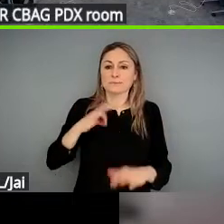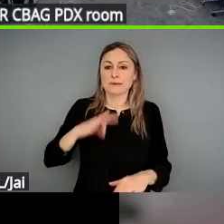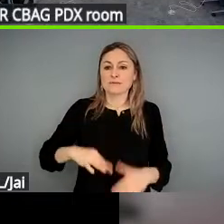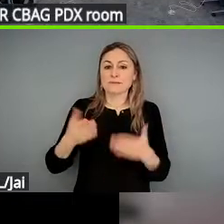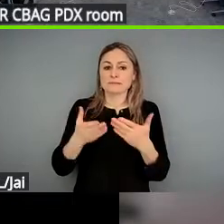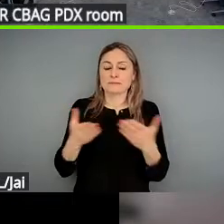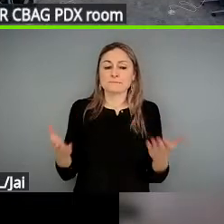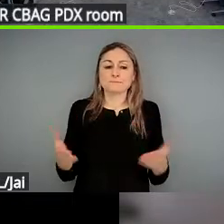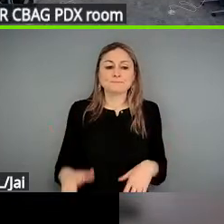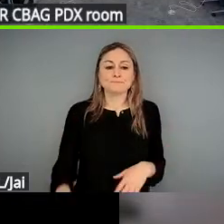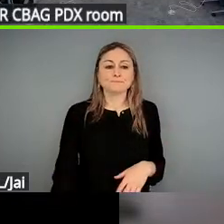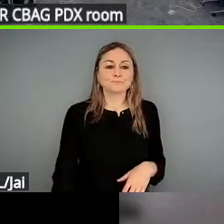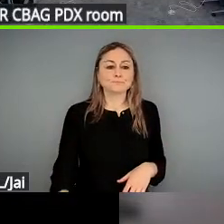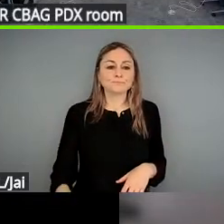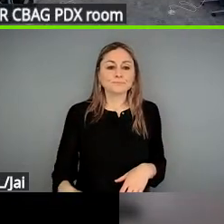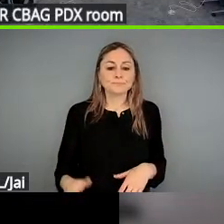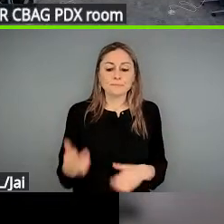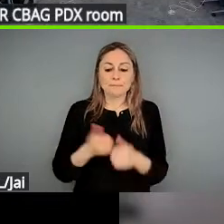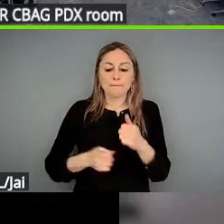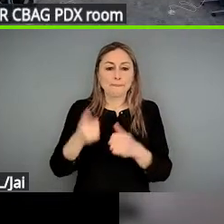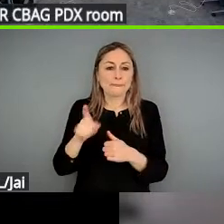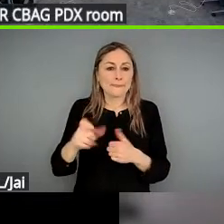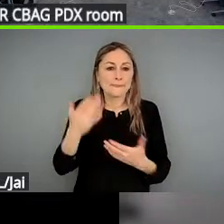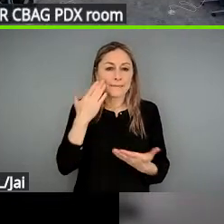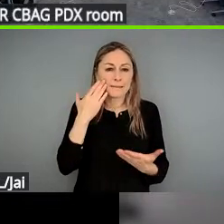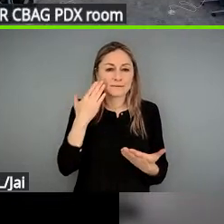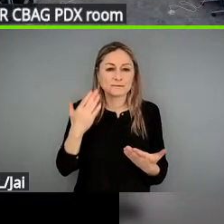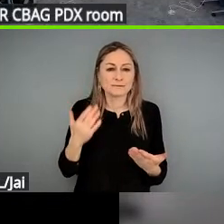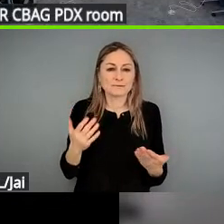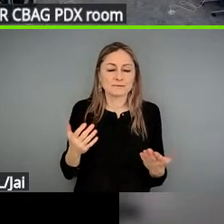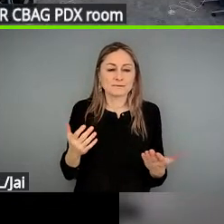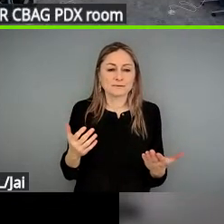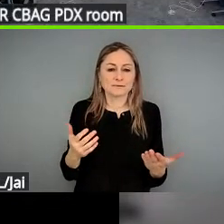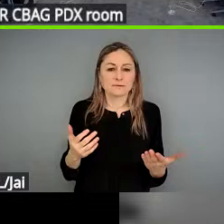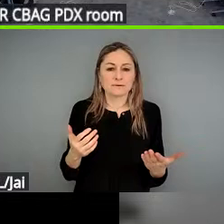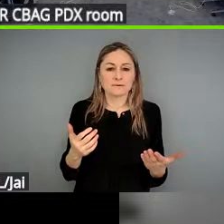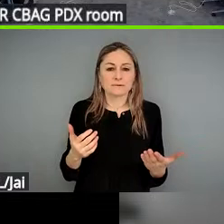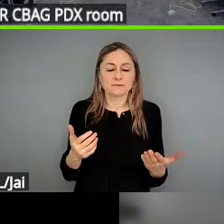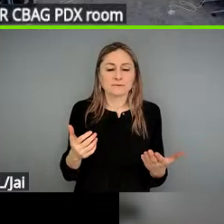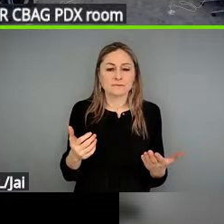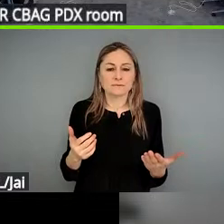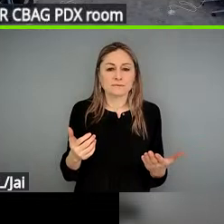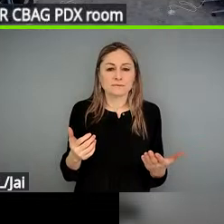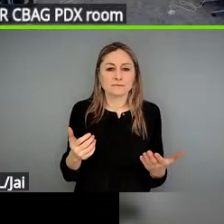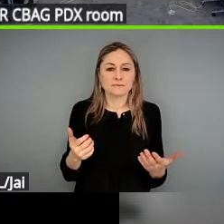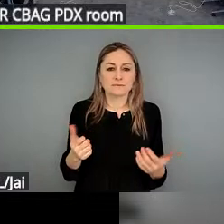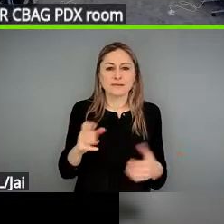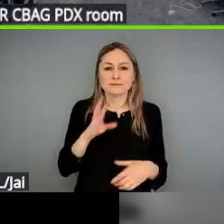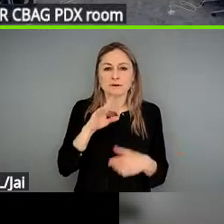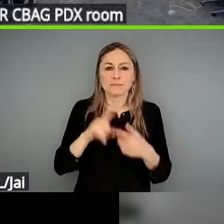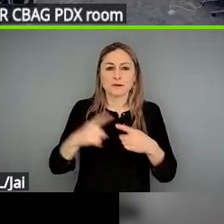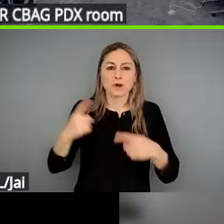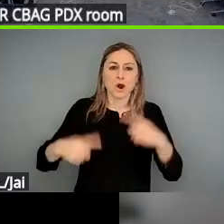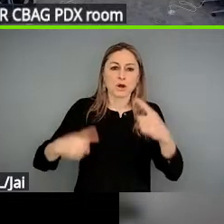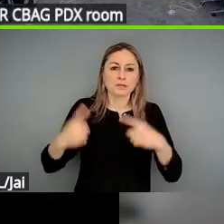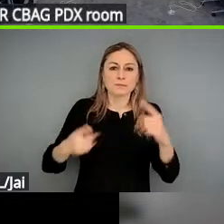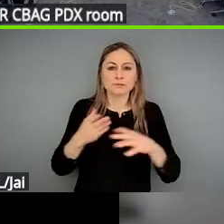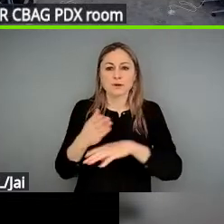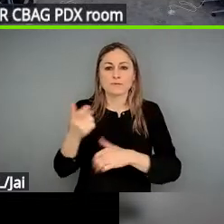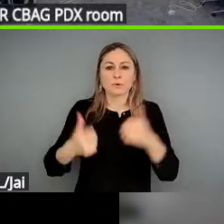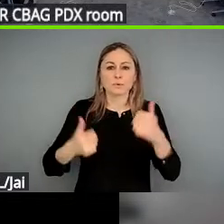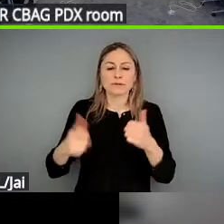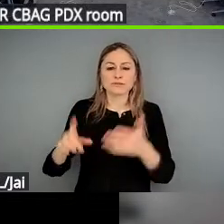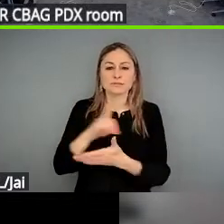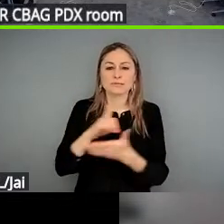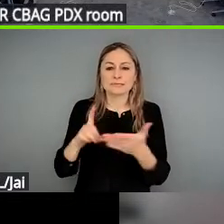And everybody should know too, that I don't think we're really talking about arguments over which design. We